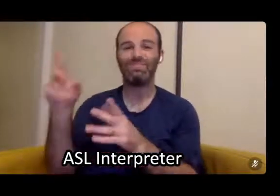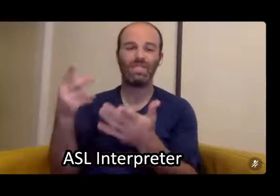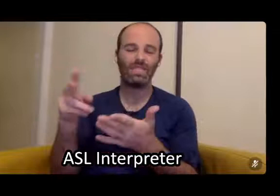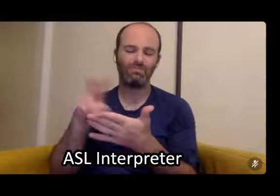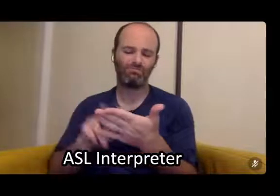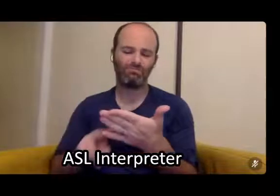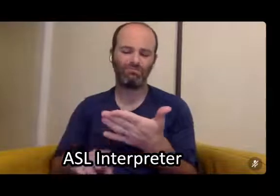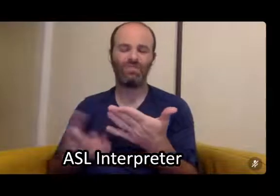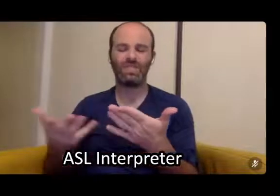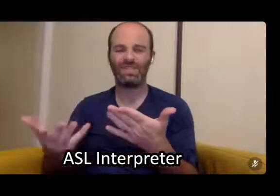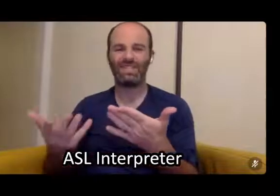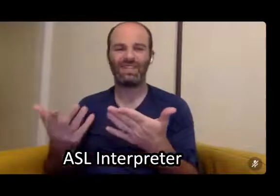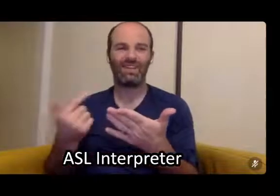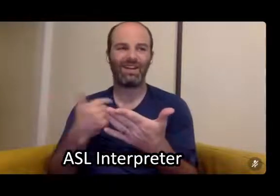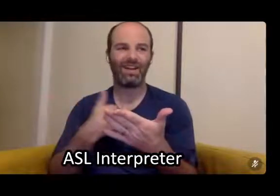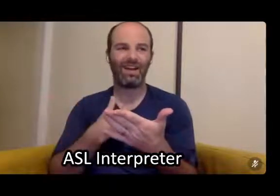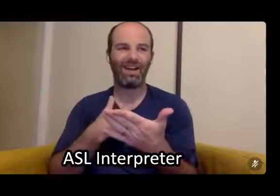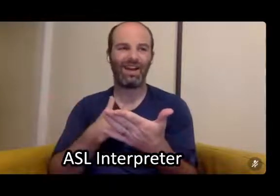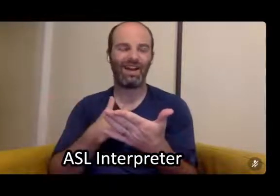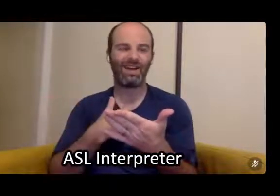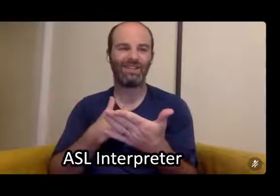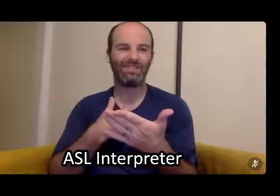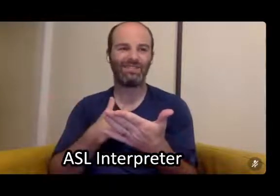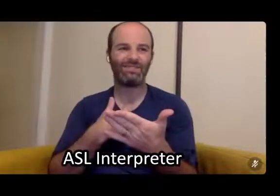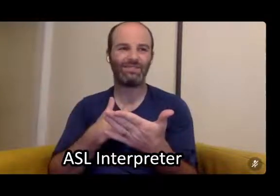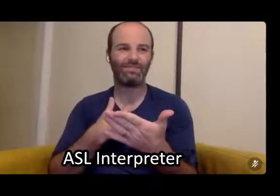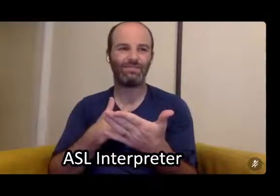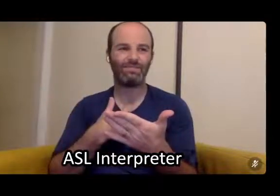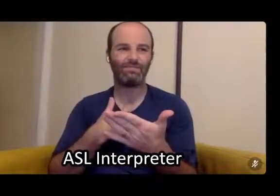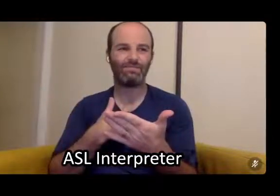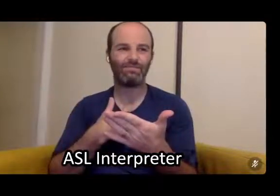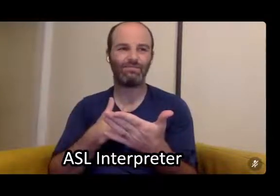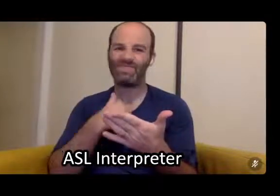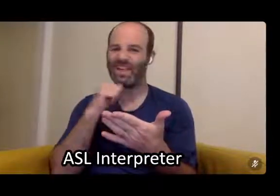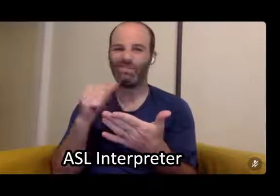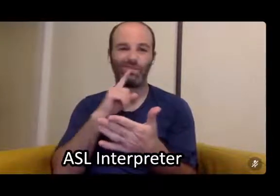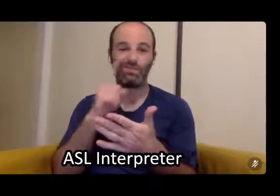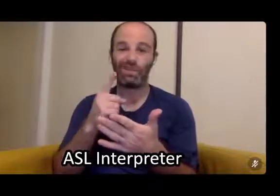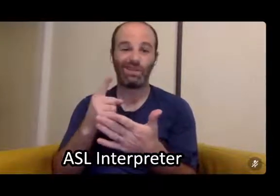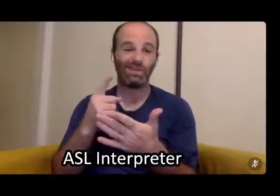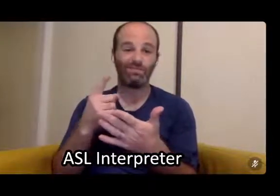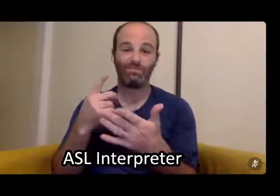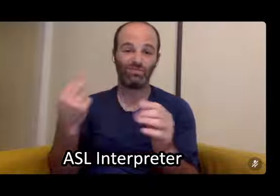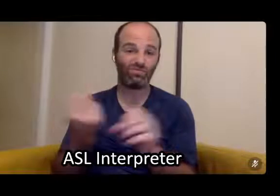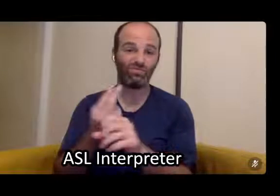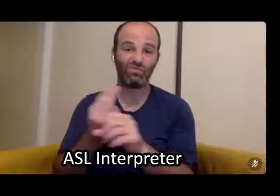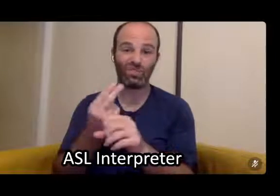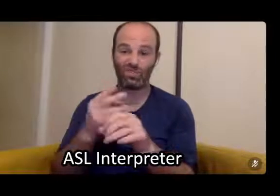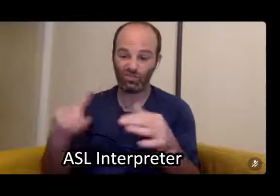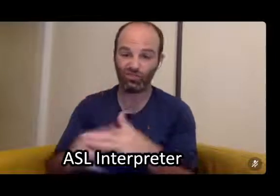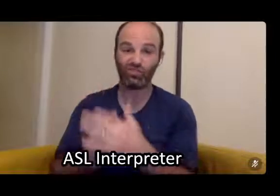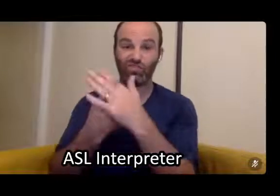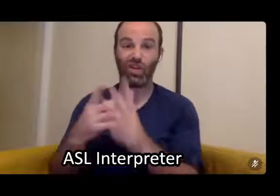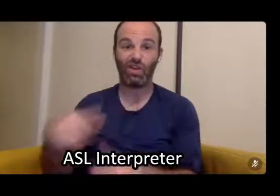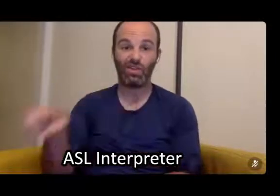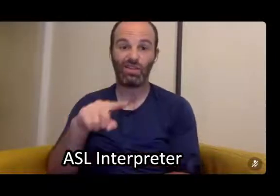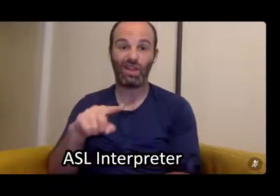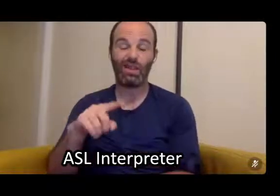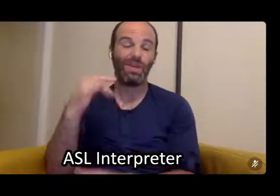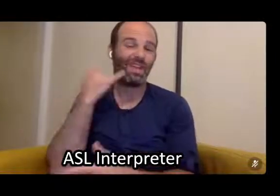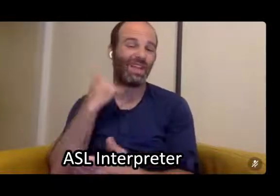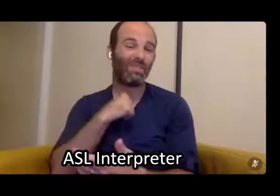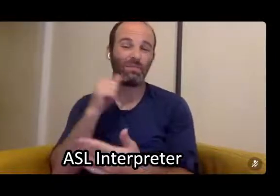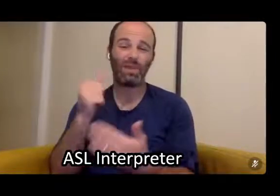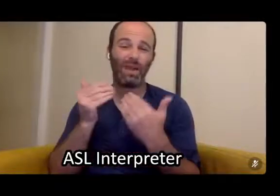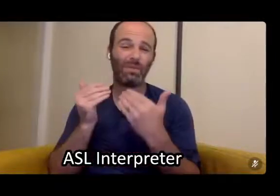trying to think of the word, launched them or activated them because, if I'm not going to use them, I don't want to